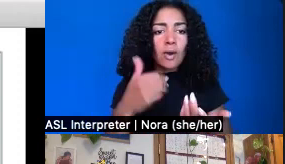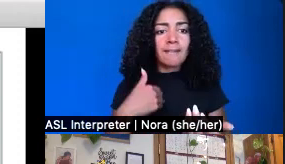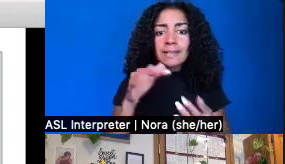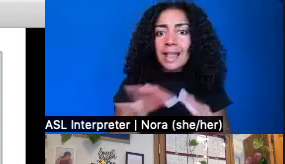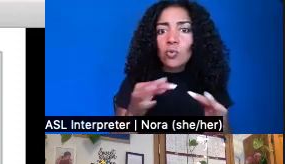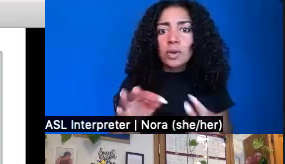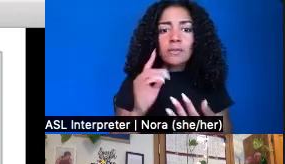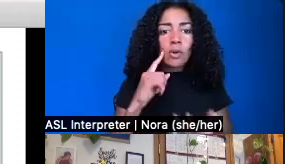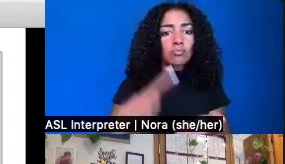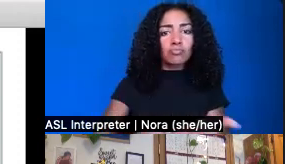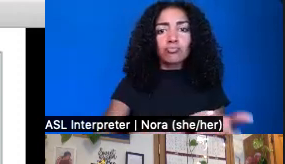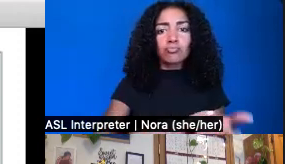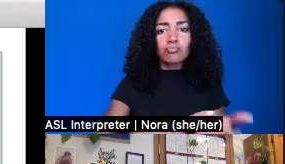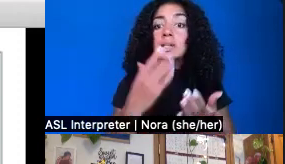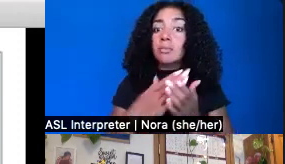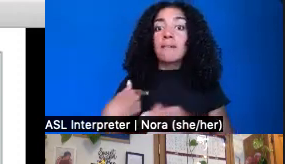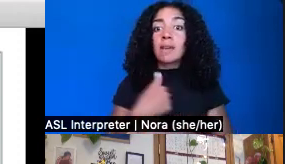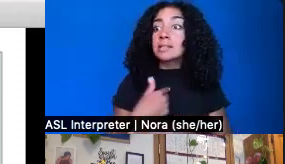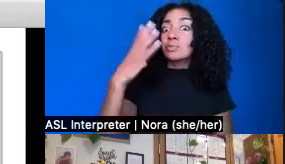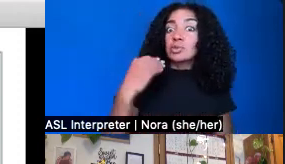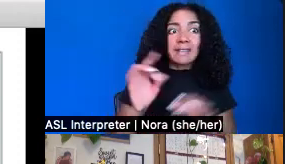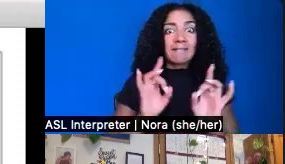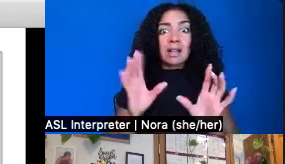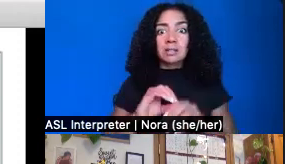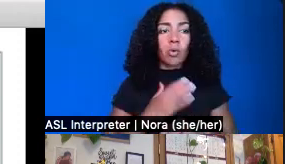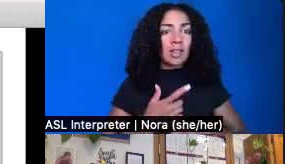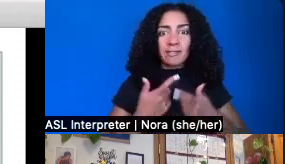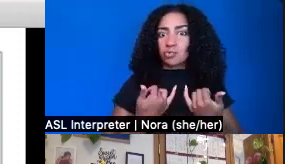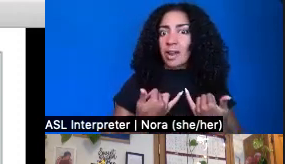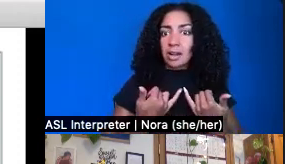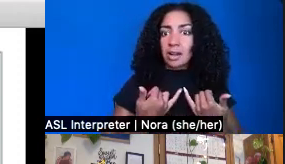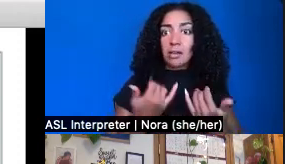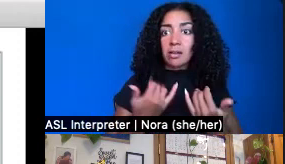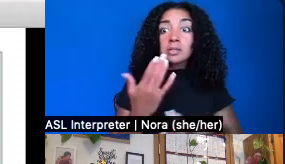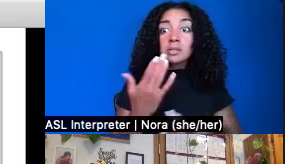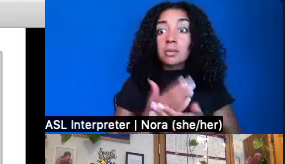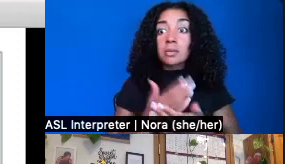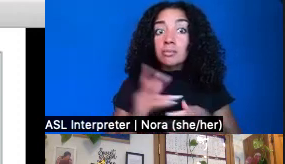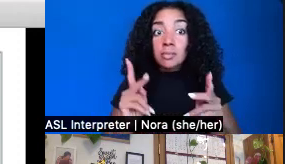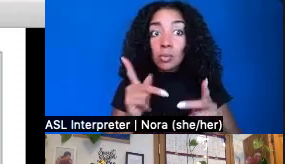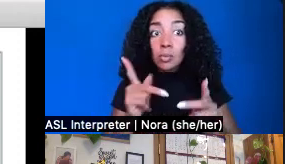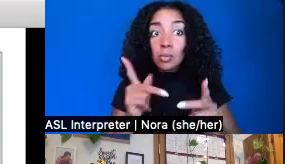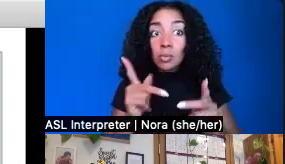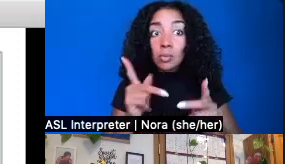lives, right? Some of us in this room here may be actively experiencing violence in our own lives. And